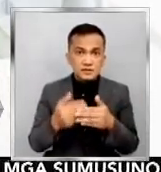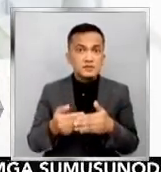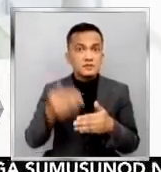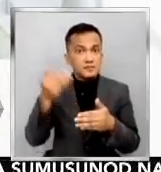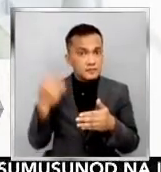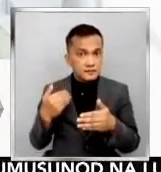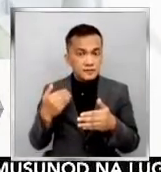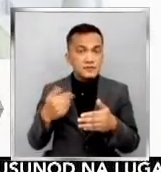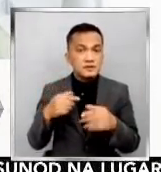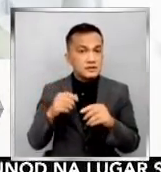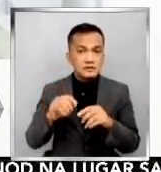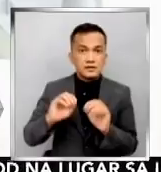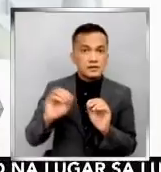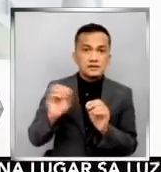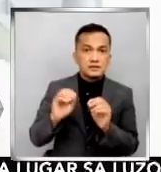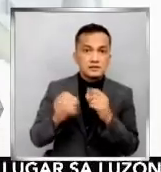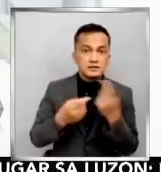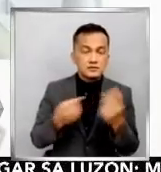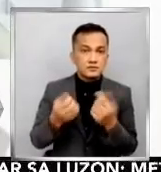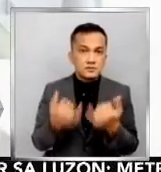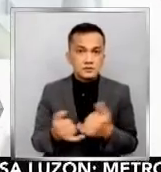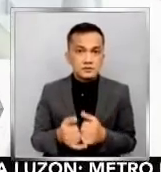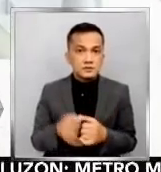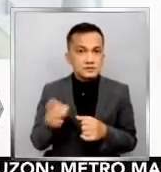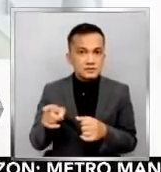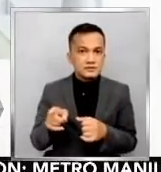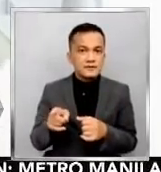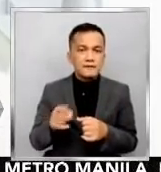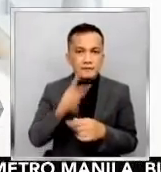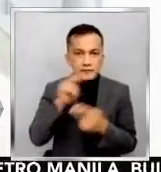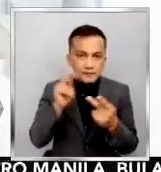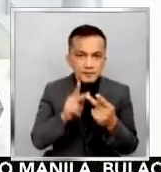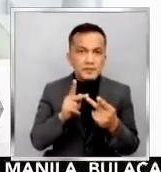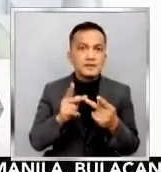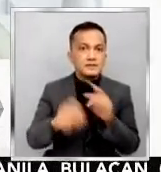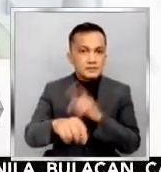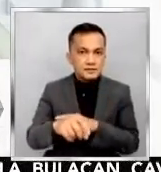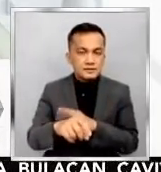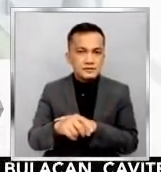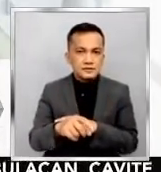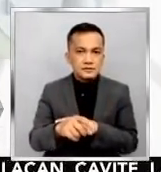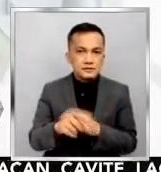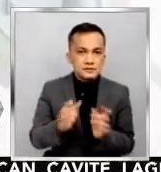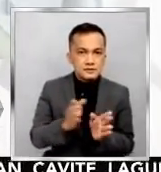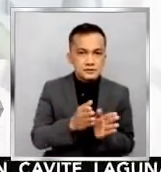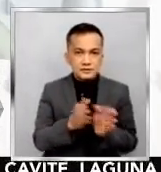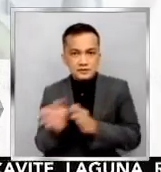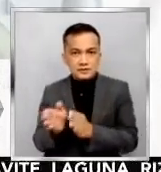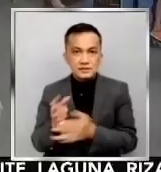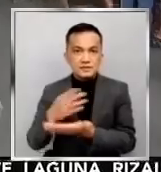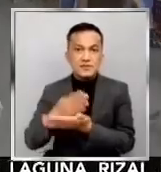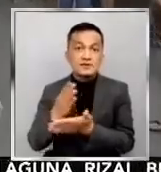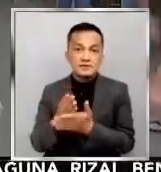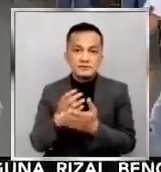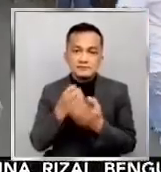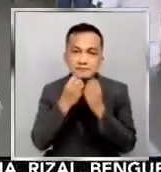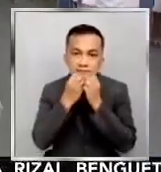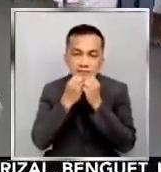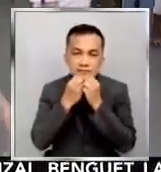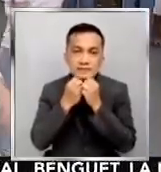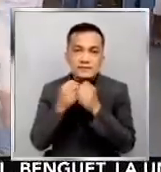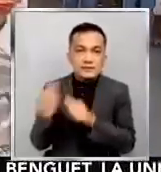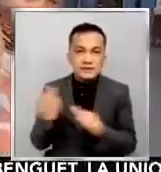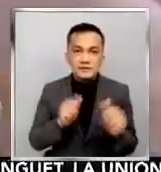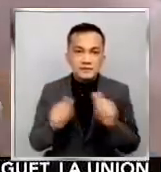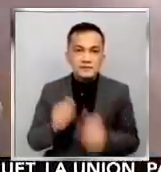do these days. So this is the perfect time to actually reallocate the budget for those activities. Ika nga ni